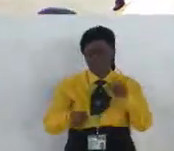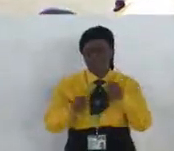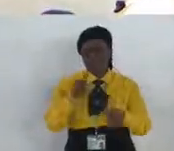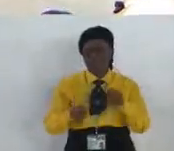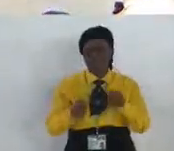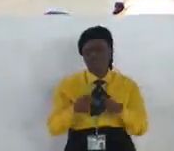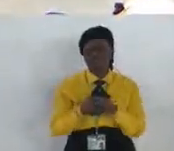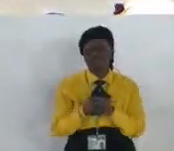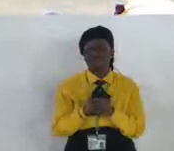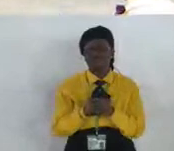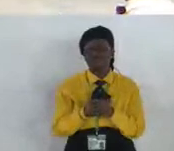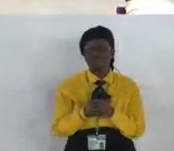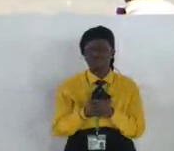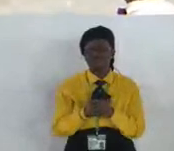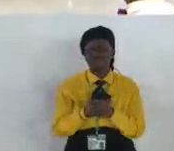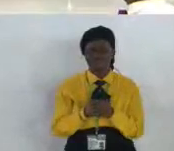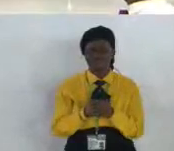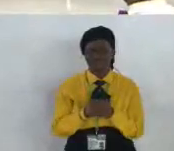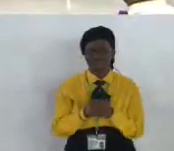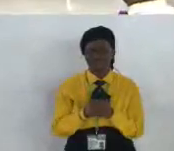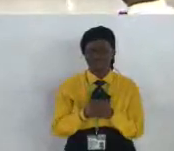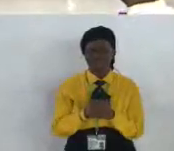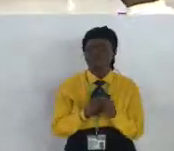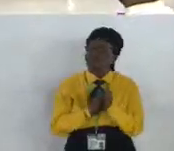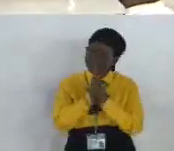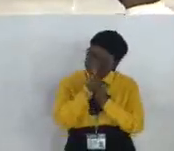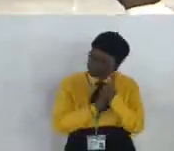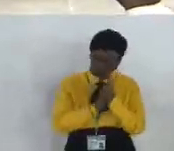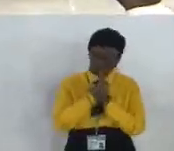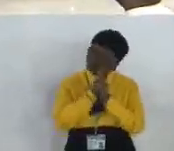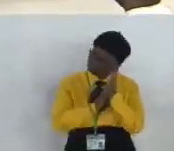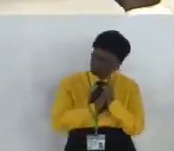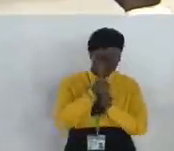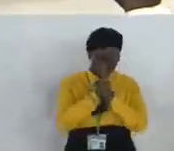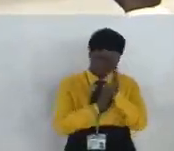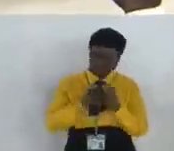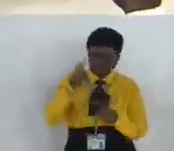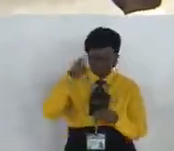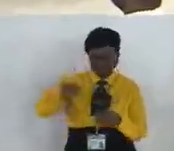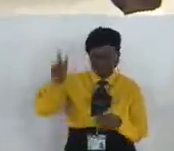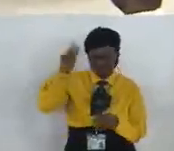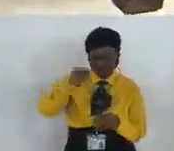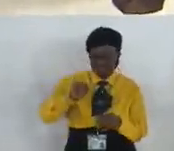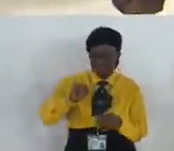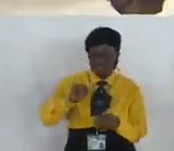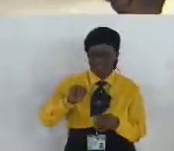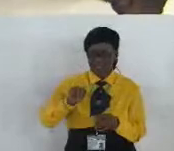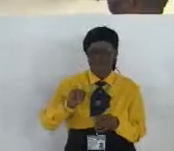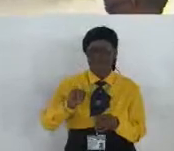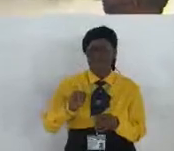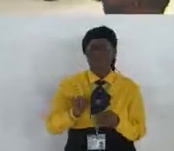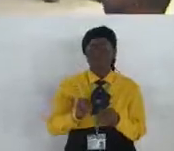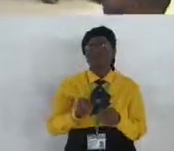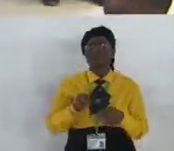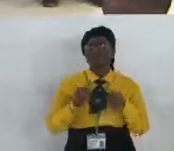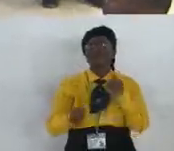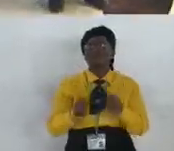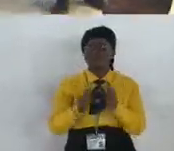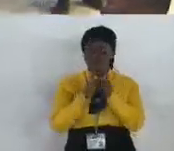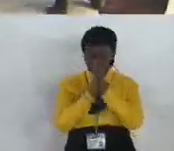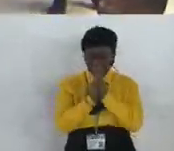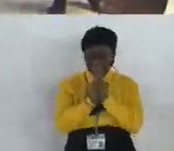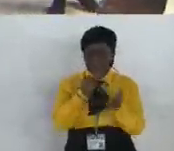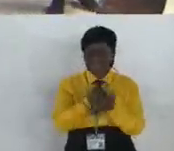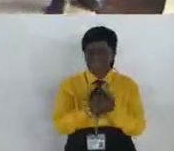Intercede for them. Pray that the Almighty God